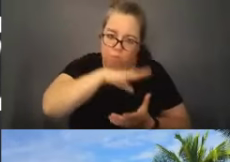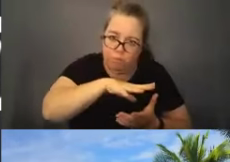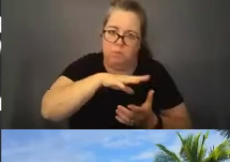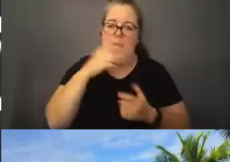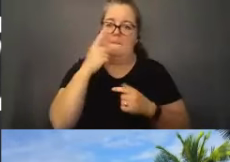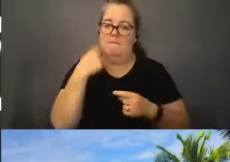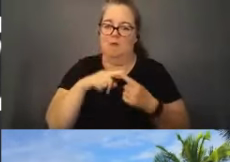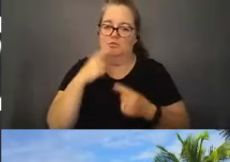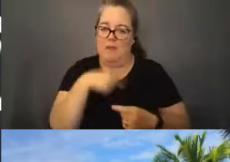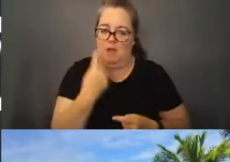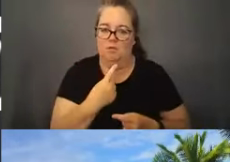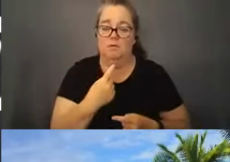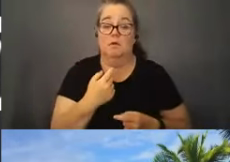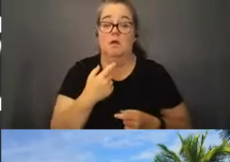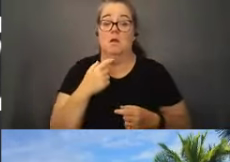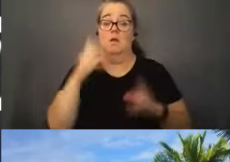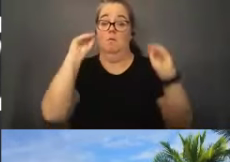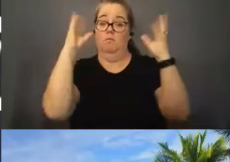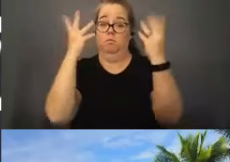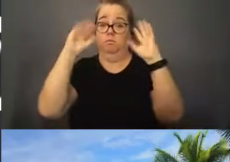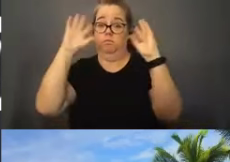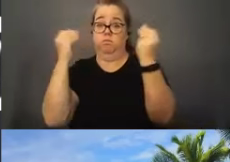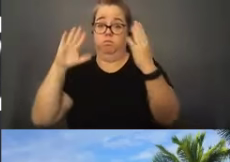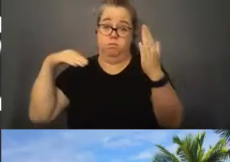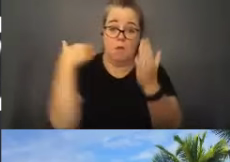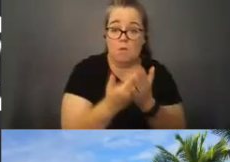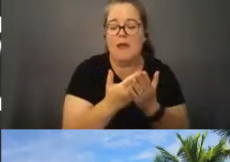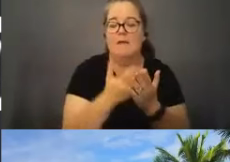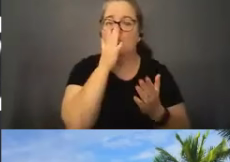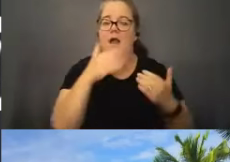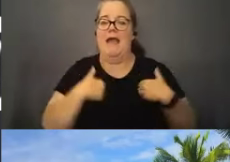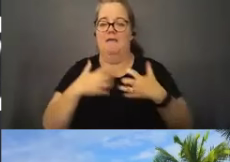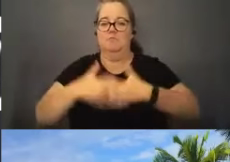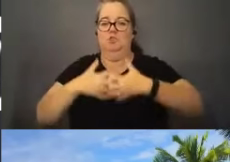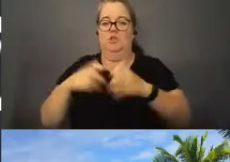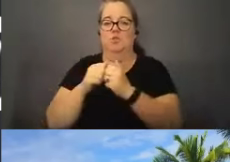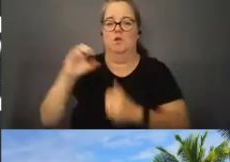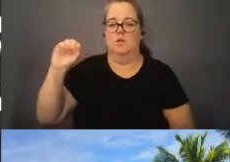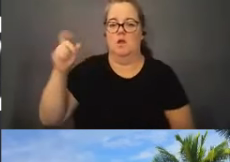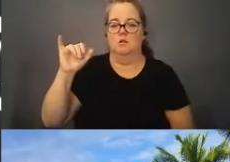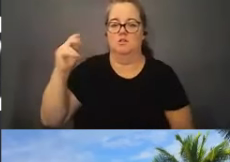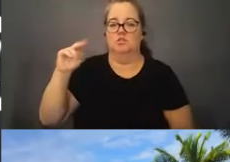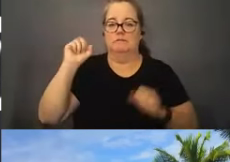an ambulance comes, they will have an oxygen tank and they will be able to hook that up.